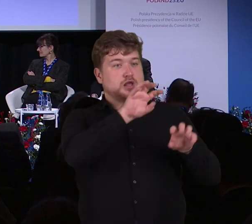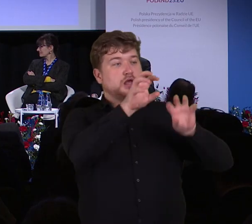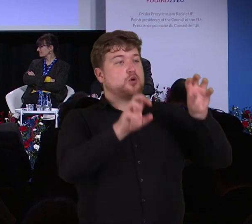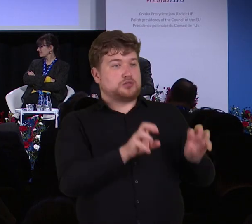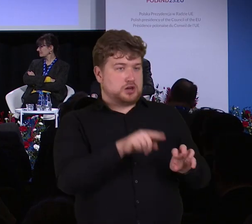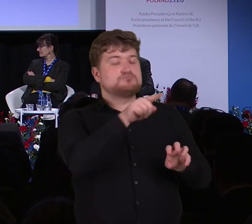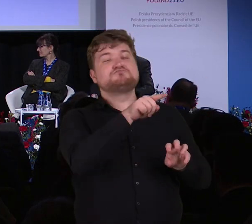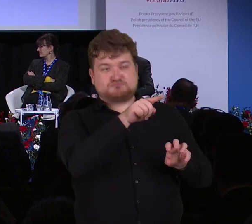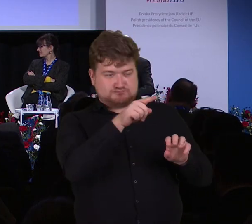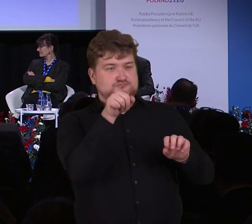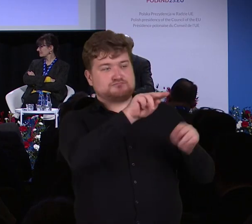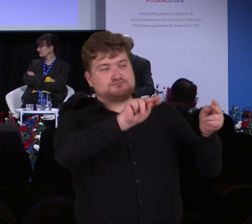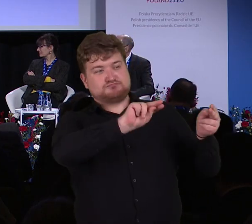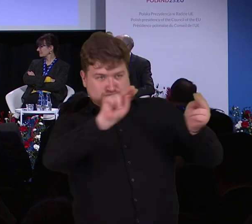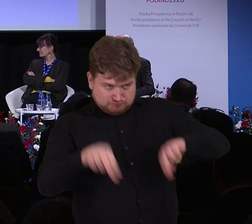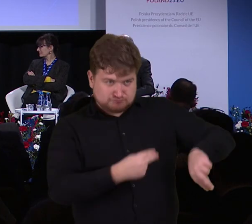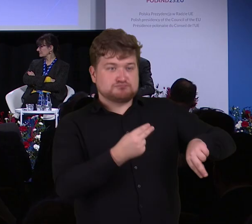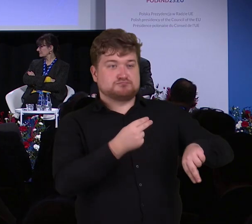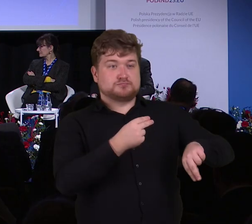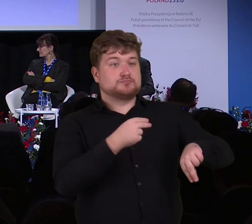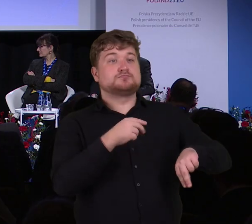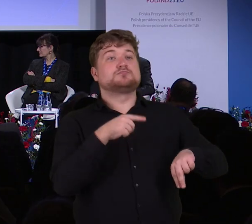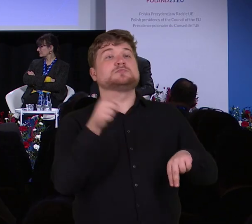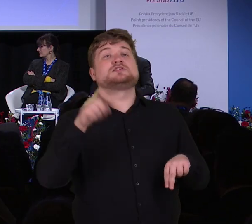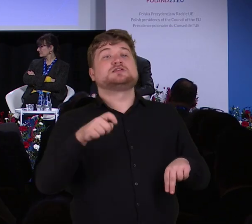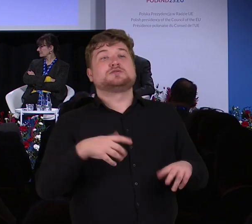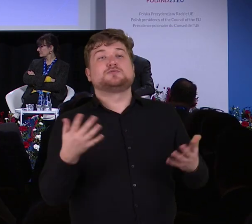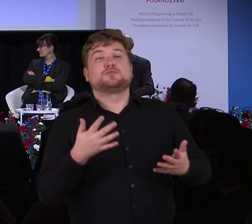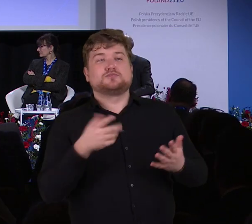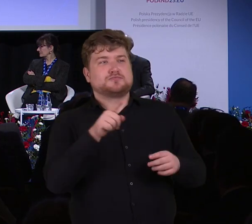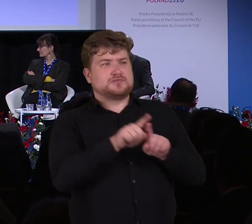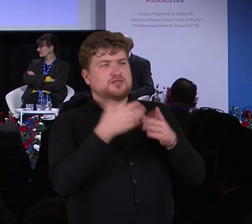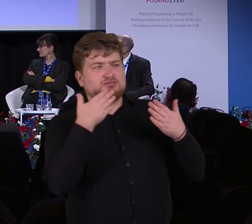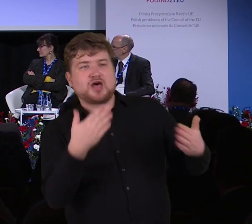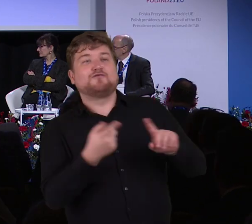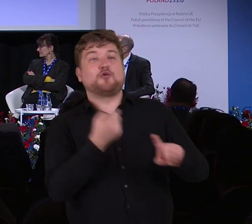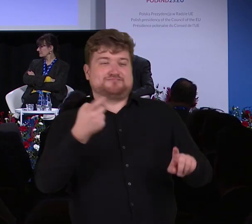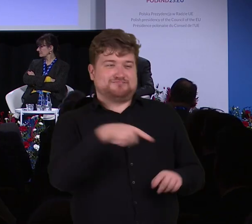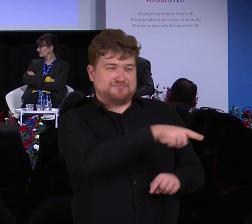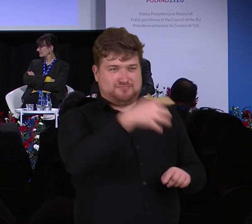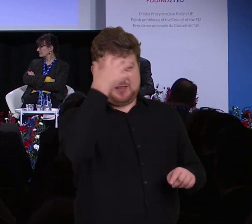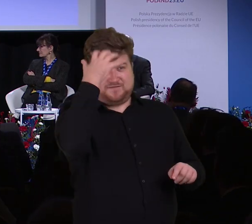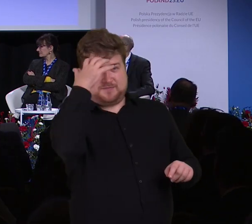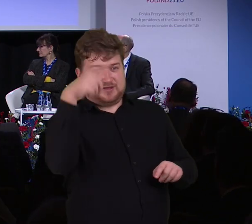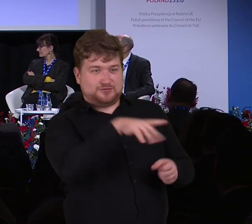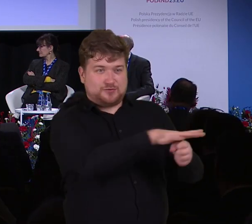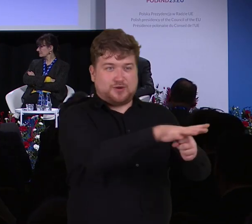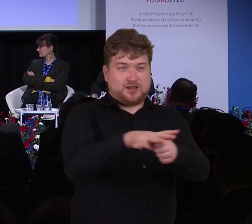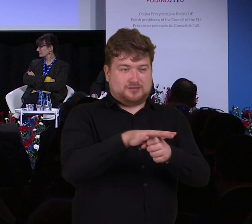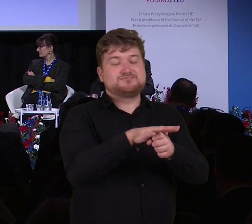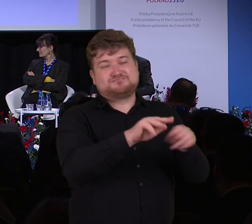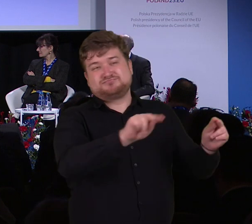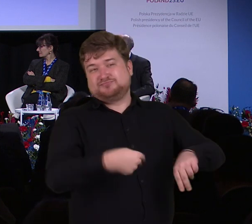it was, as I told, a bottom-up approach, typically a bottom-up approach, because the challenges, the problems,